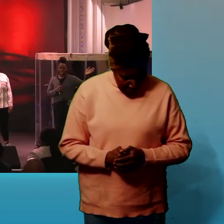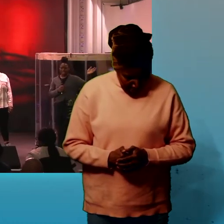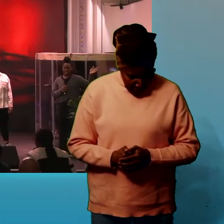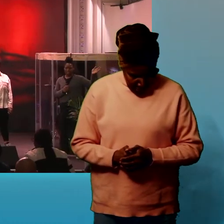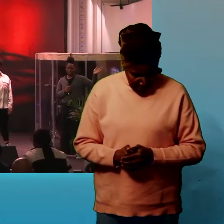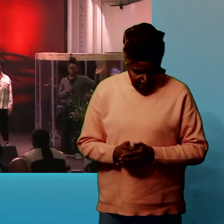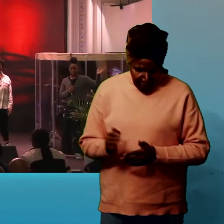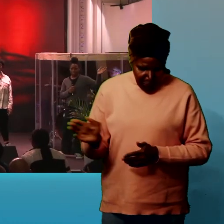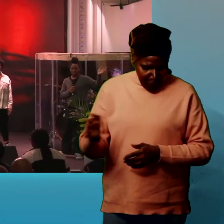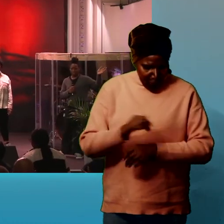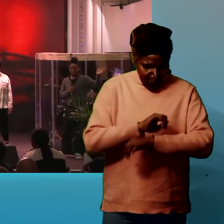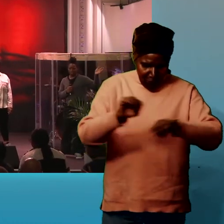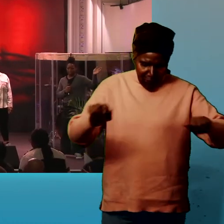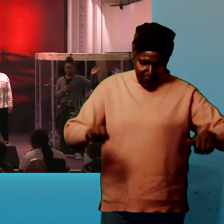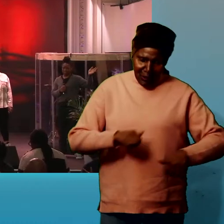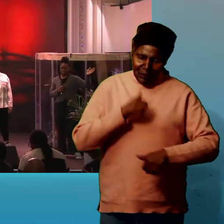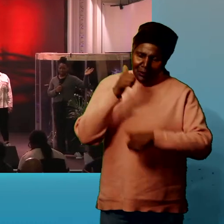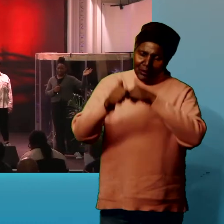All our praise,